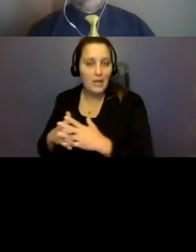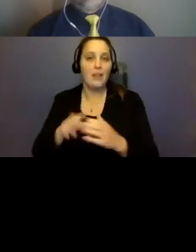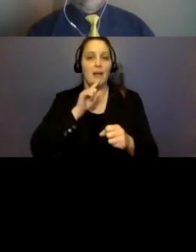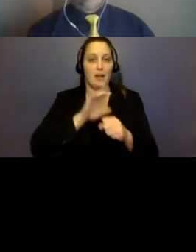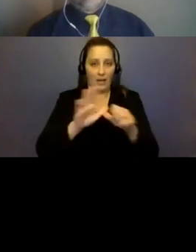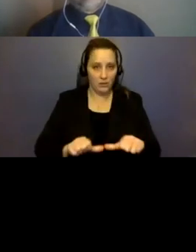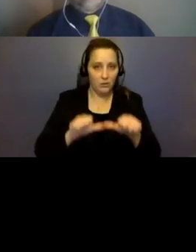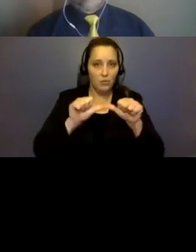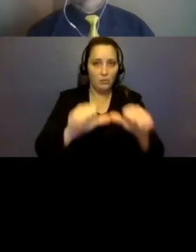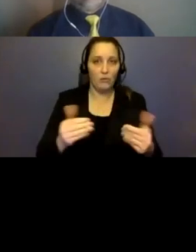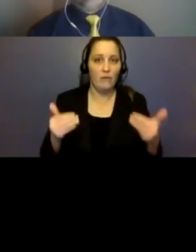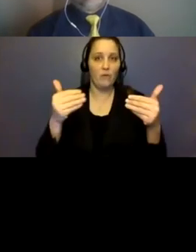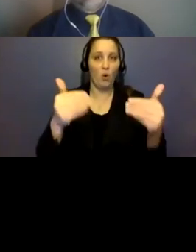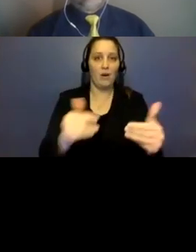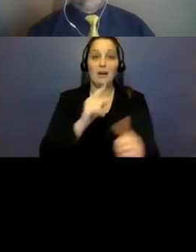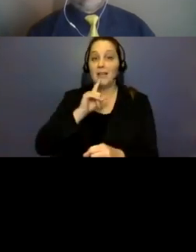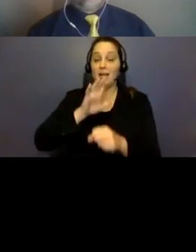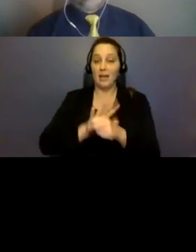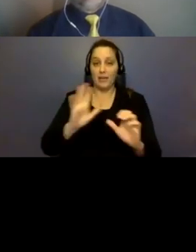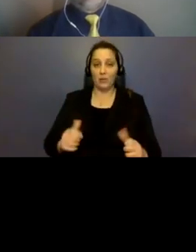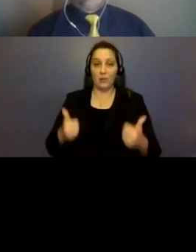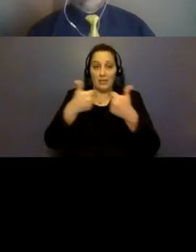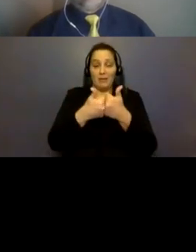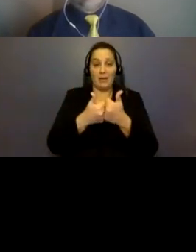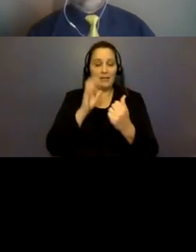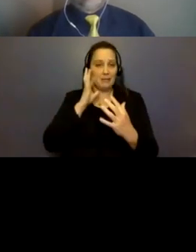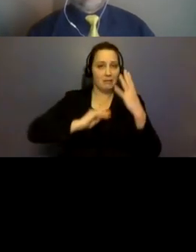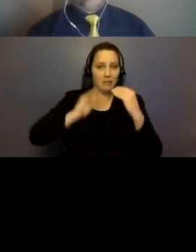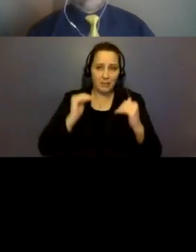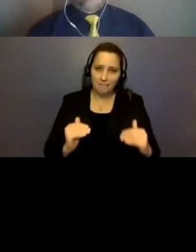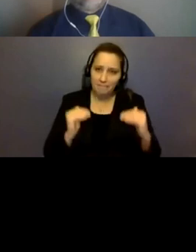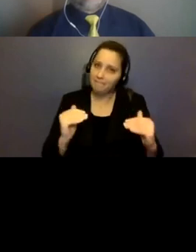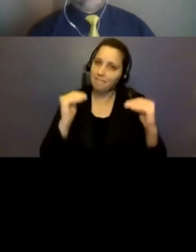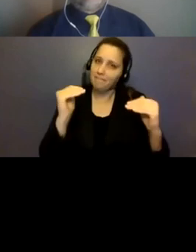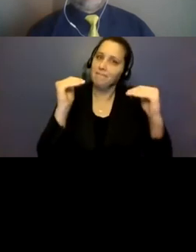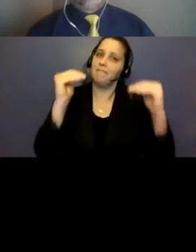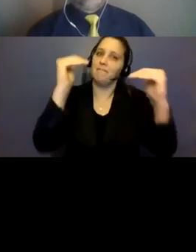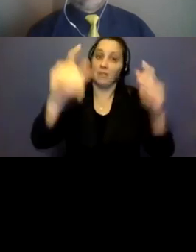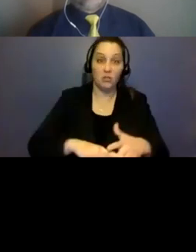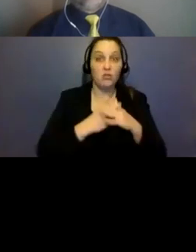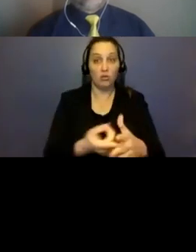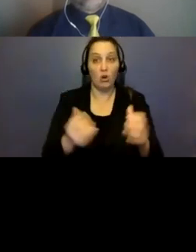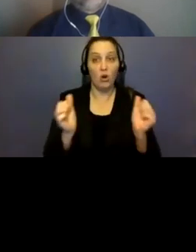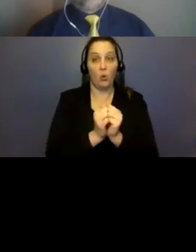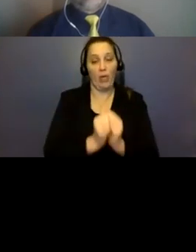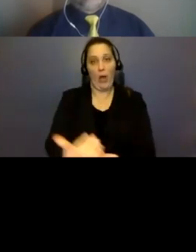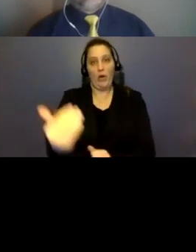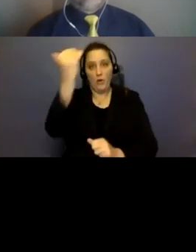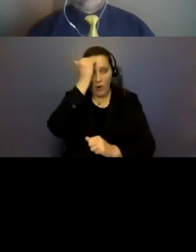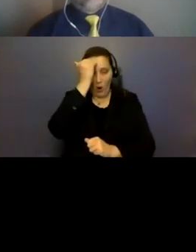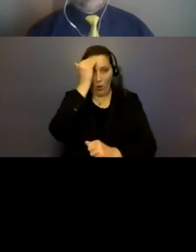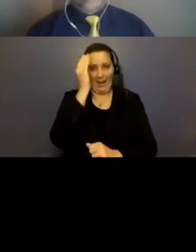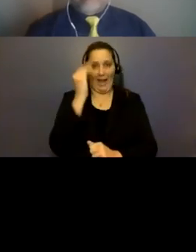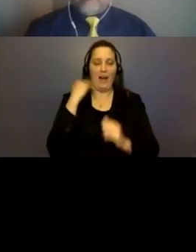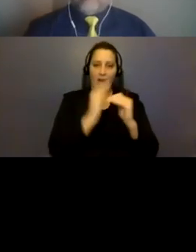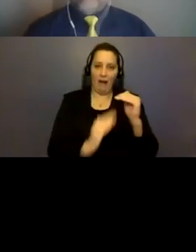the dedication to facing challenges and moving onward, up and beyond, begin with knowing that there's a